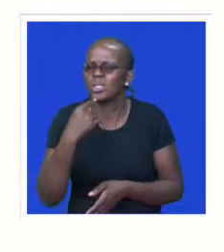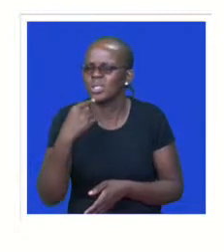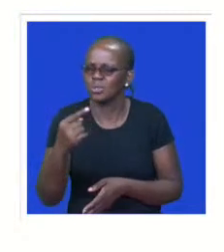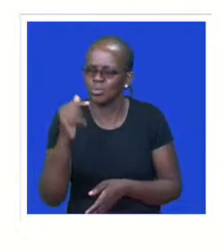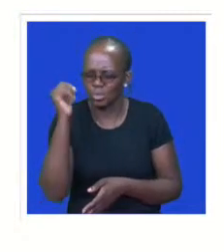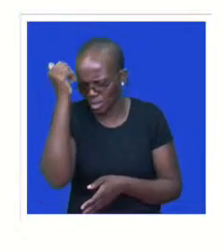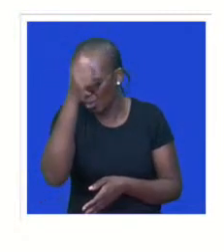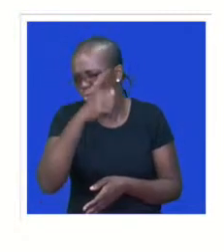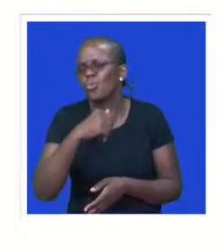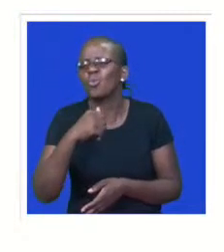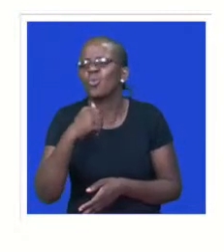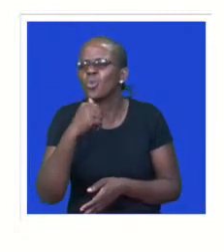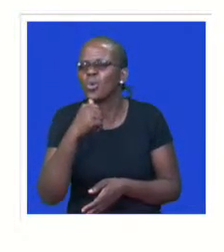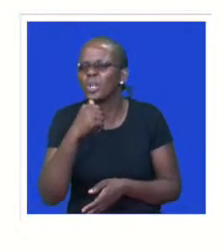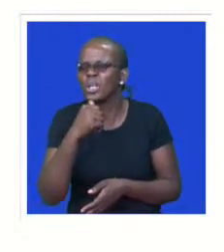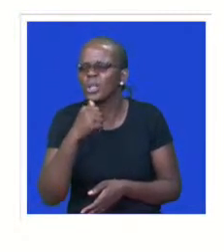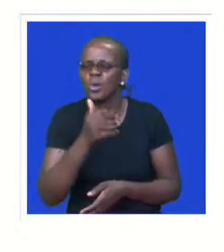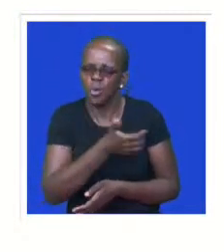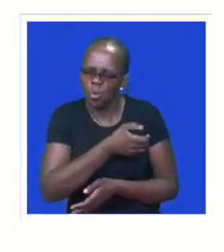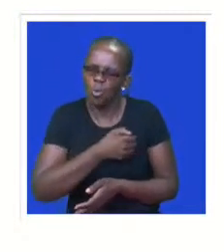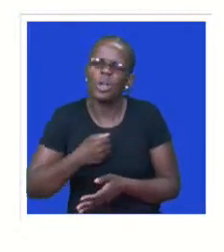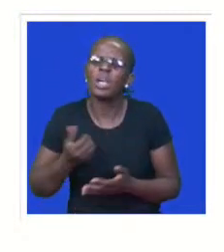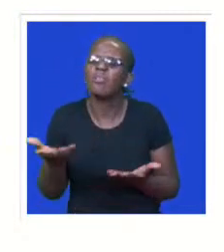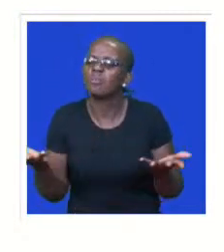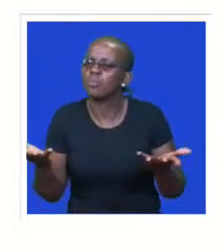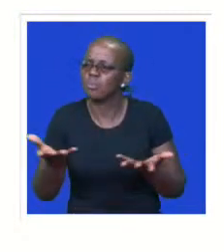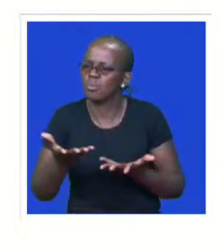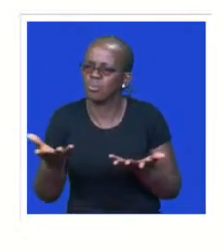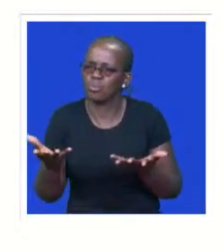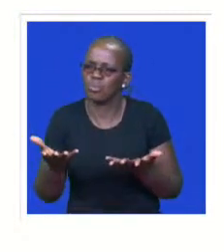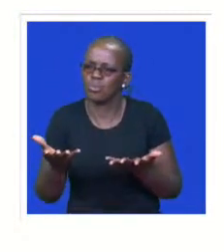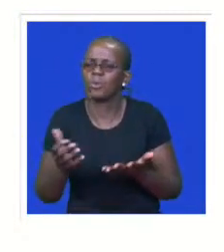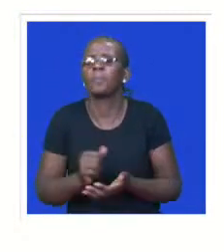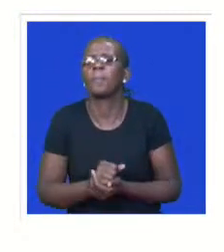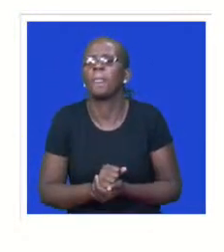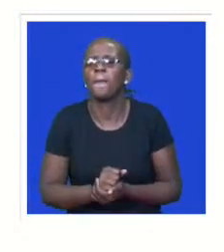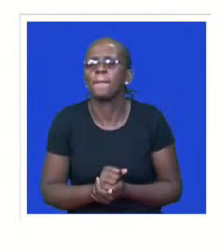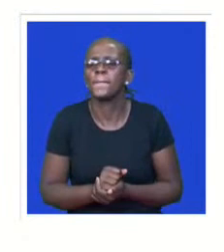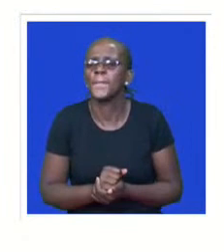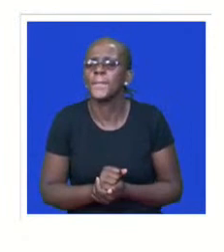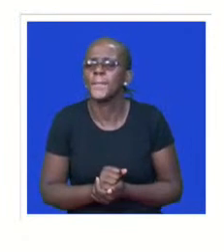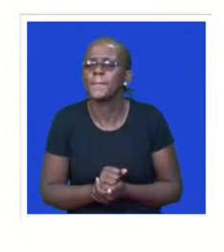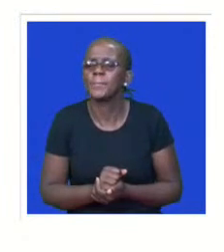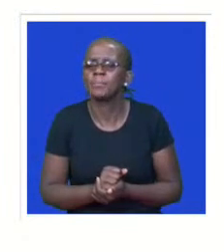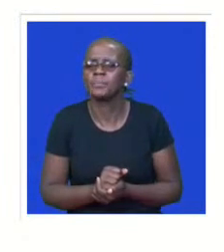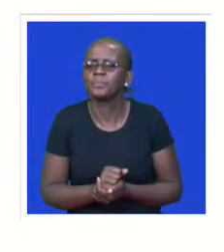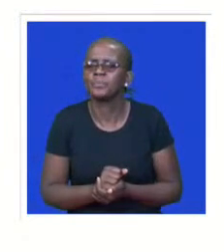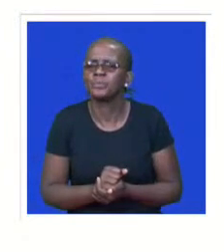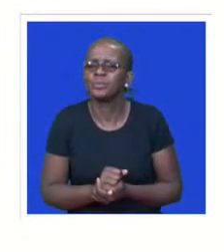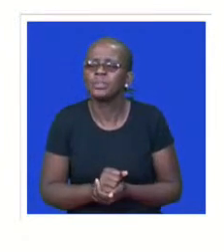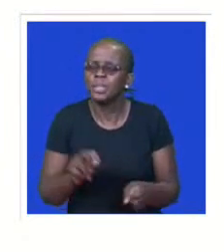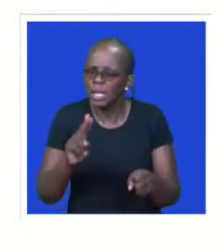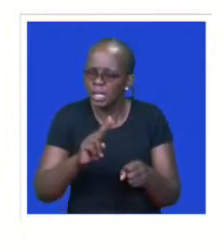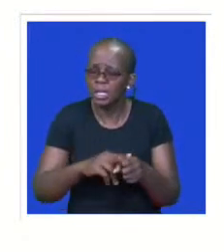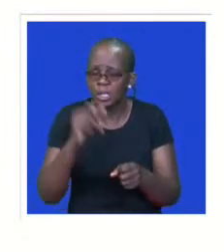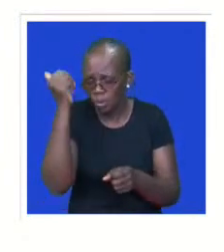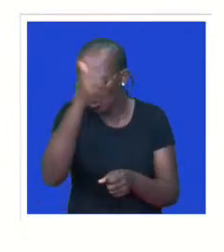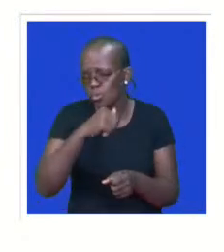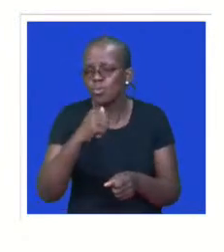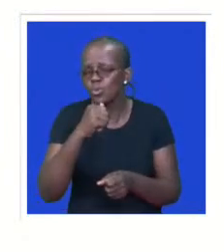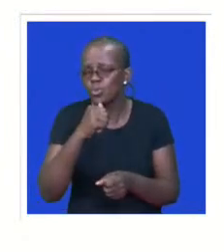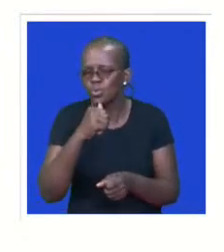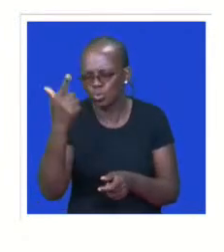omnipresent. God is omnipresent. Also, God is also omniscient, which means that God is all-knowing, and